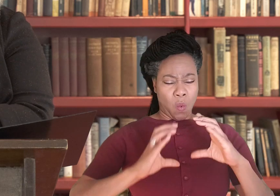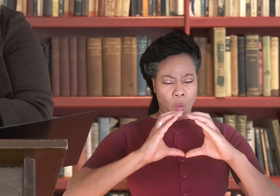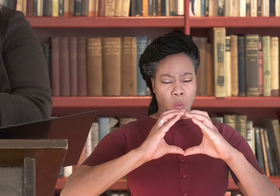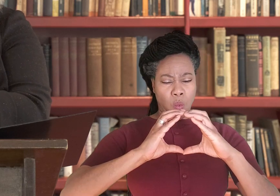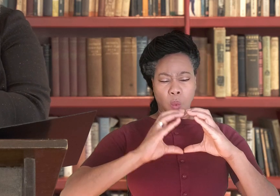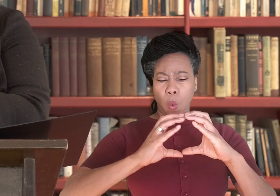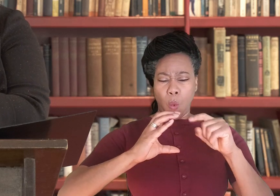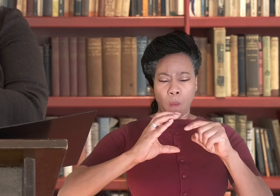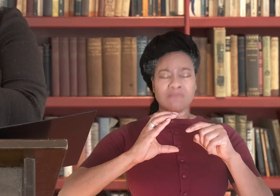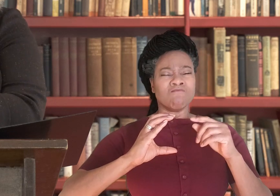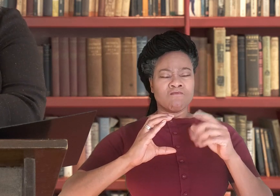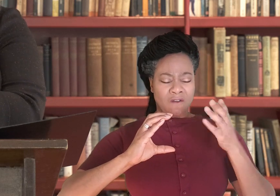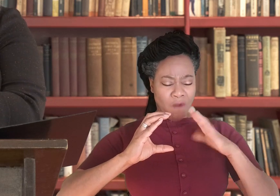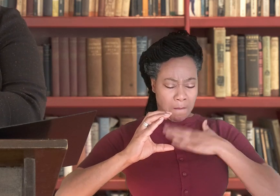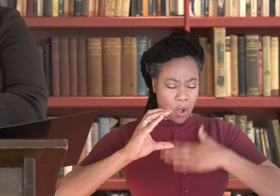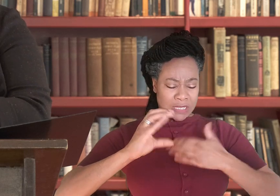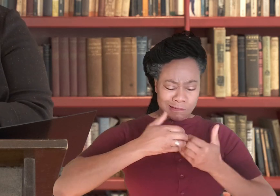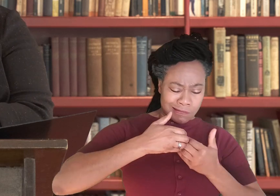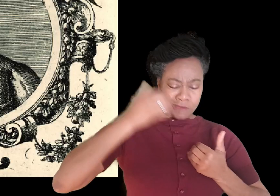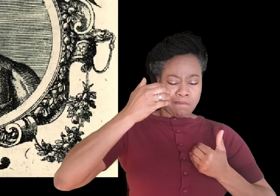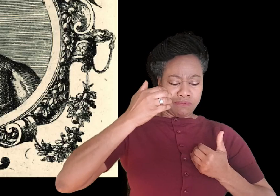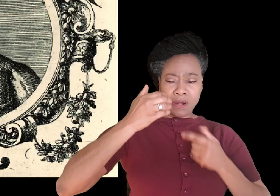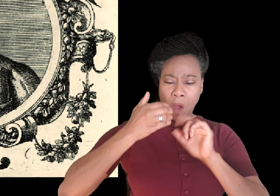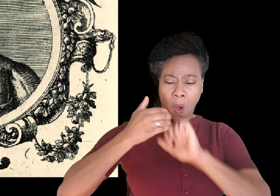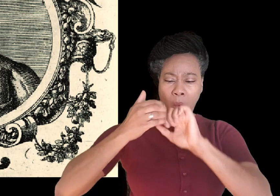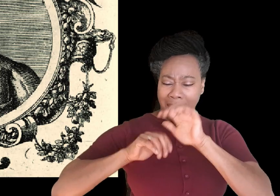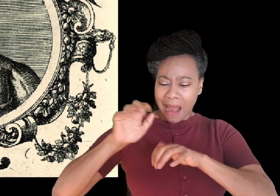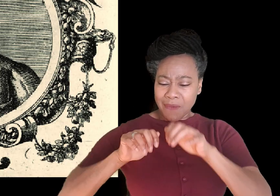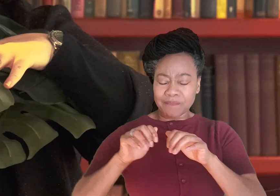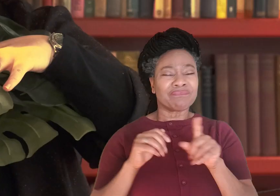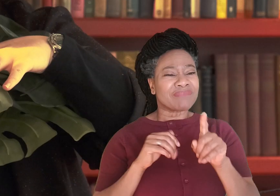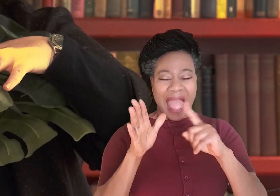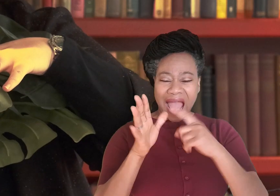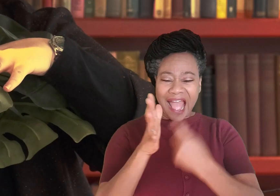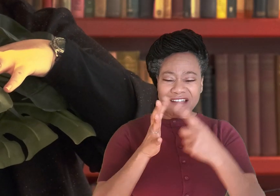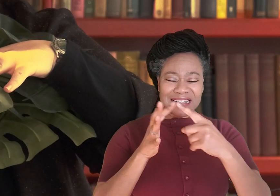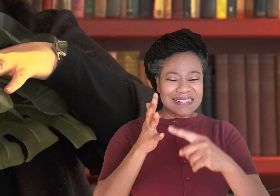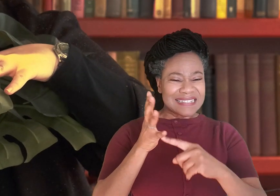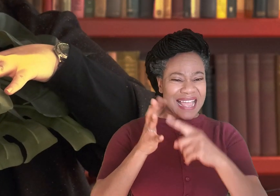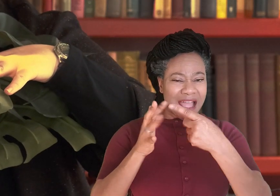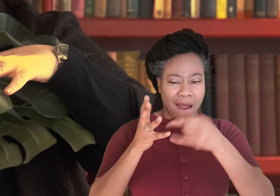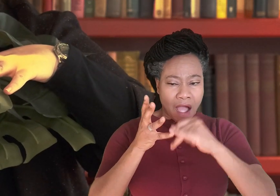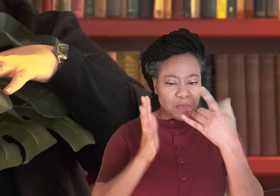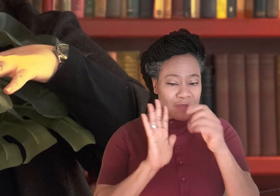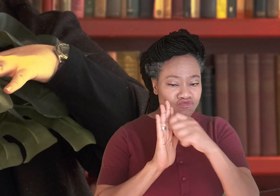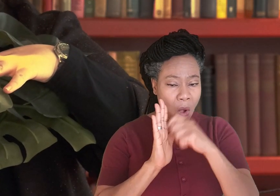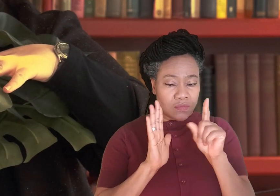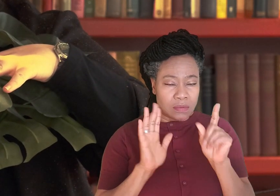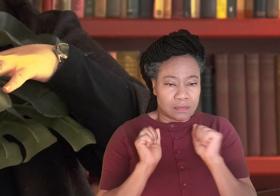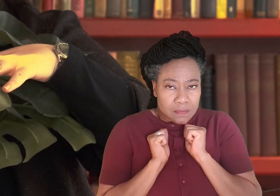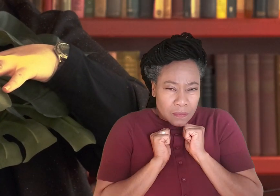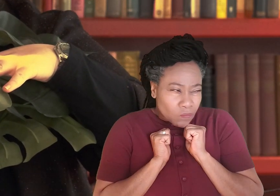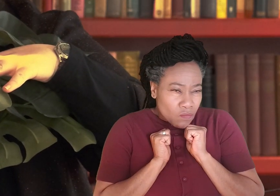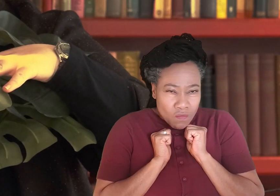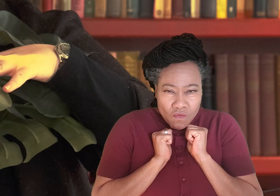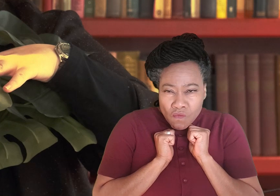separate living animal contained within the human body. Areteus wrote of it, "In the middle of the flanks of a woman